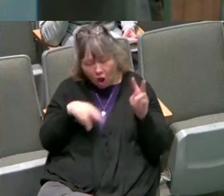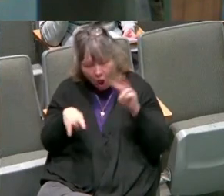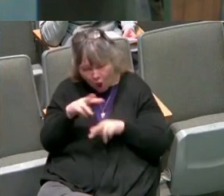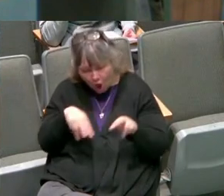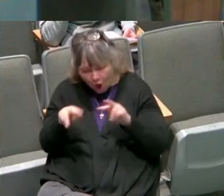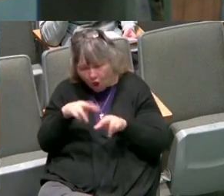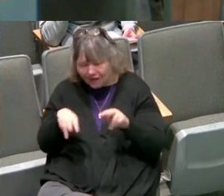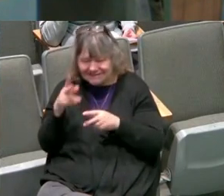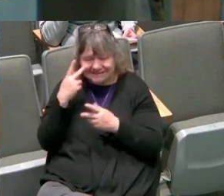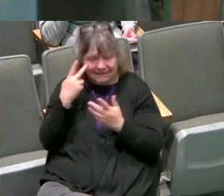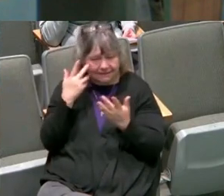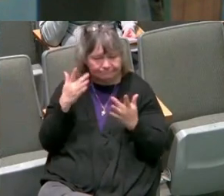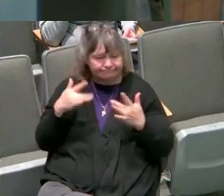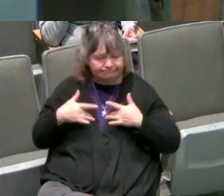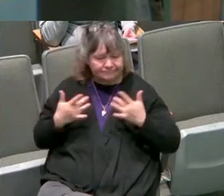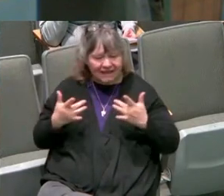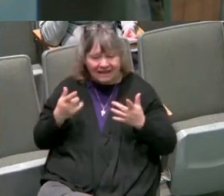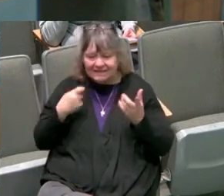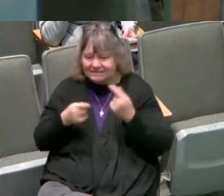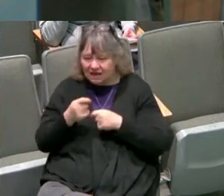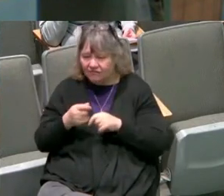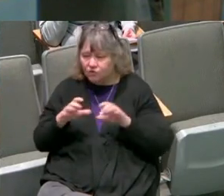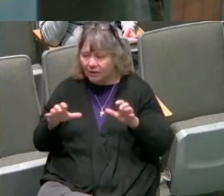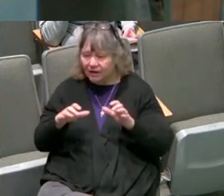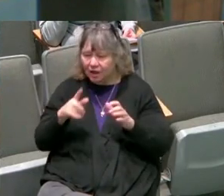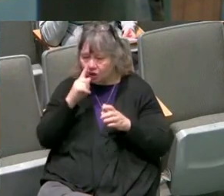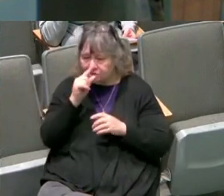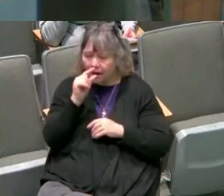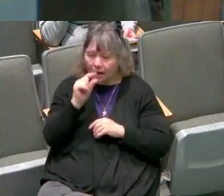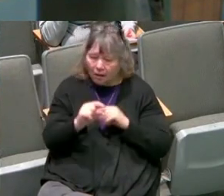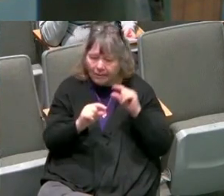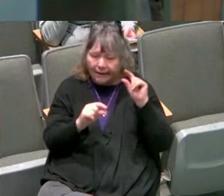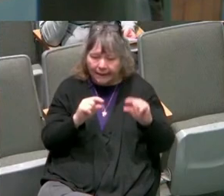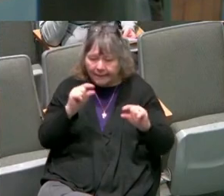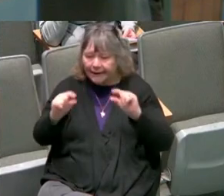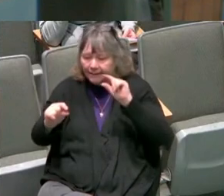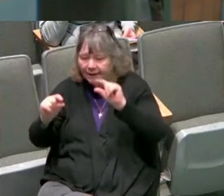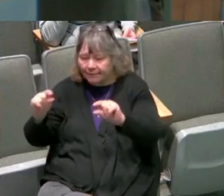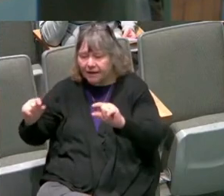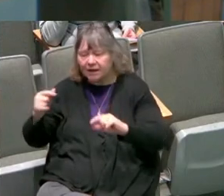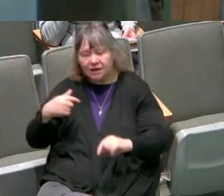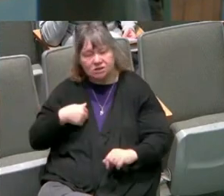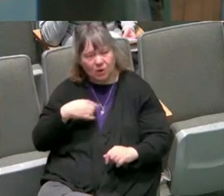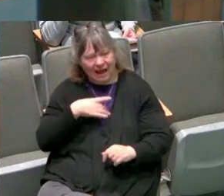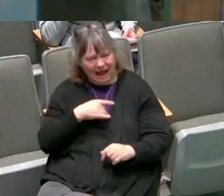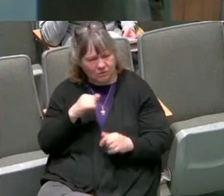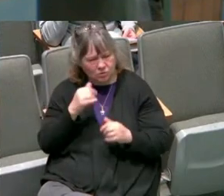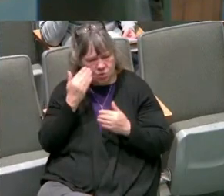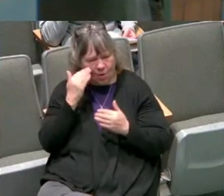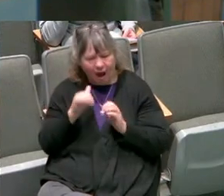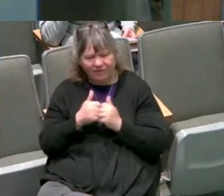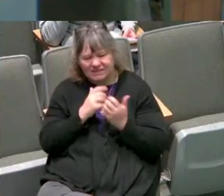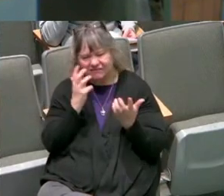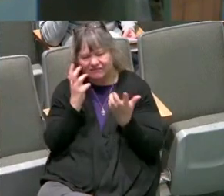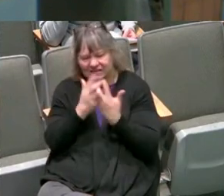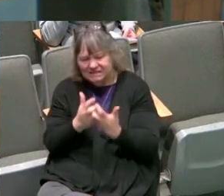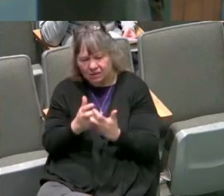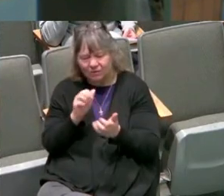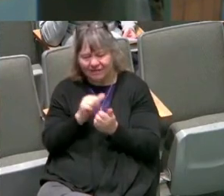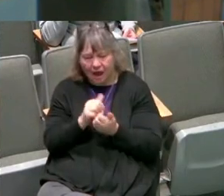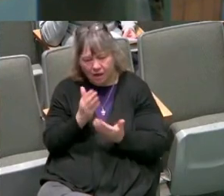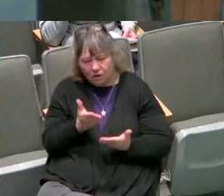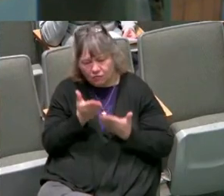overview of all of this rather than doing this as it looks like piecemeal so I'd like to know how this fits in with that